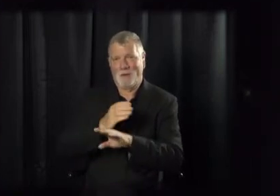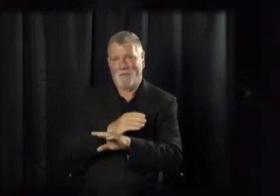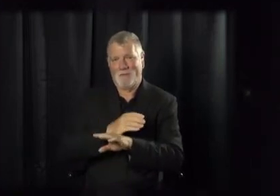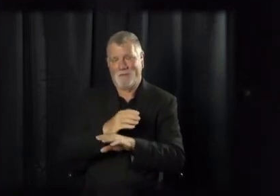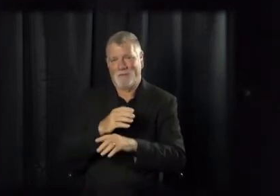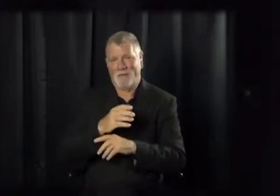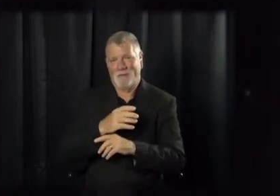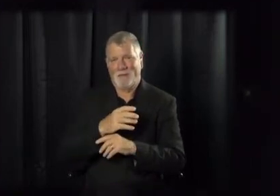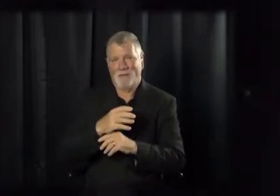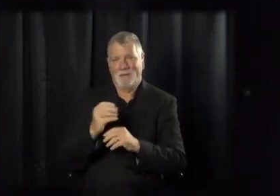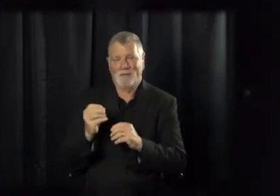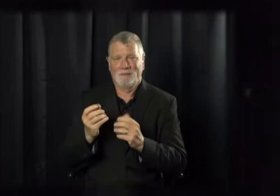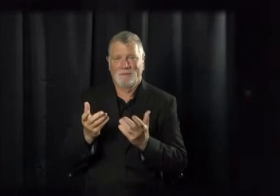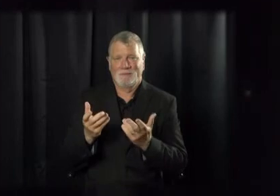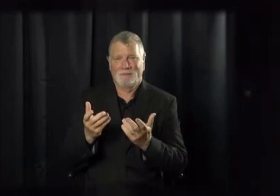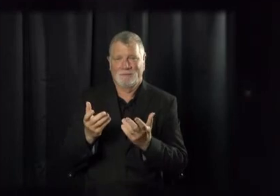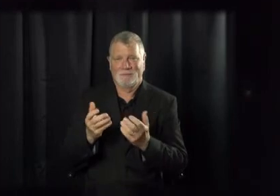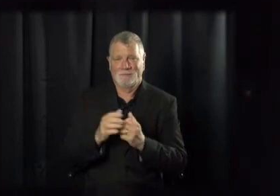before